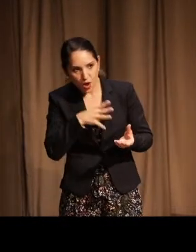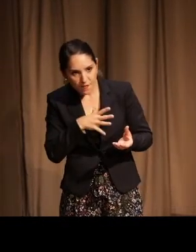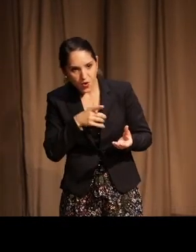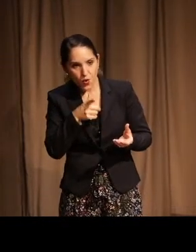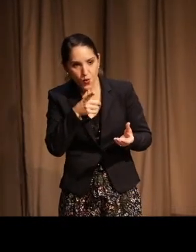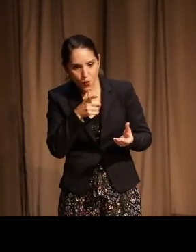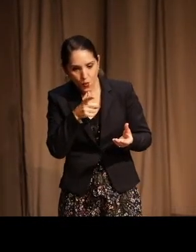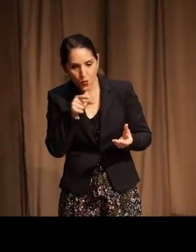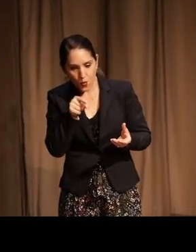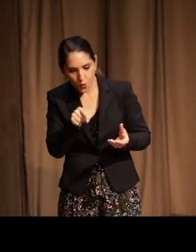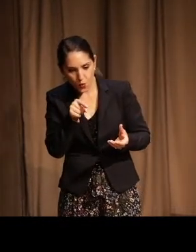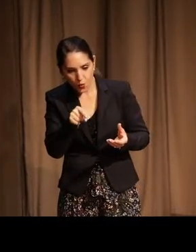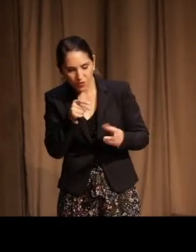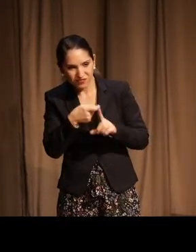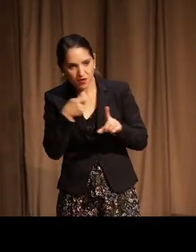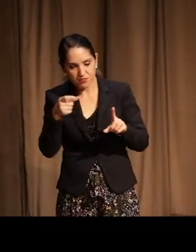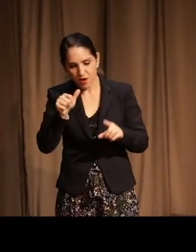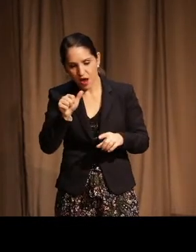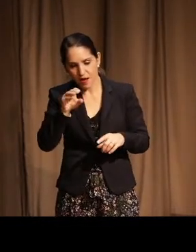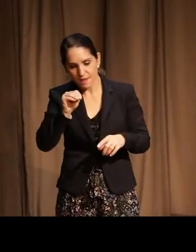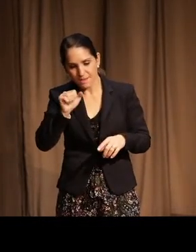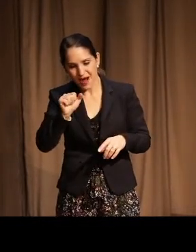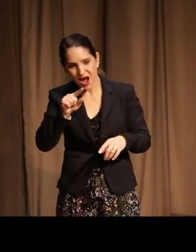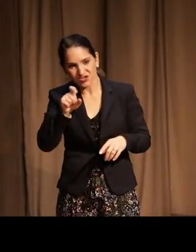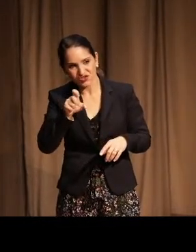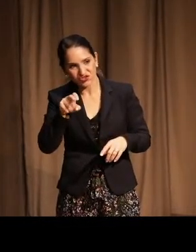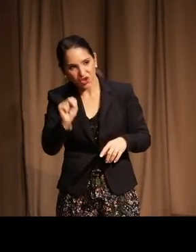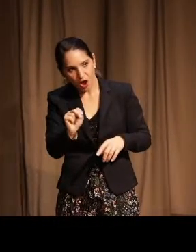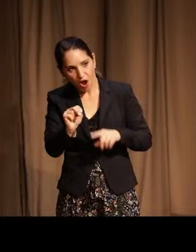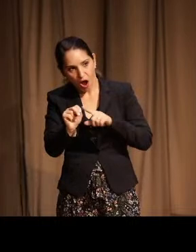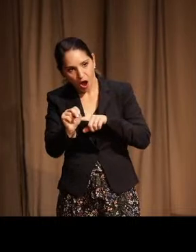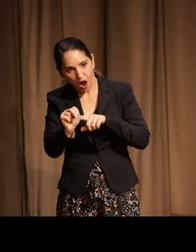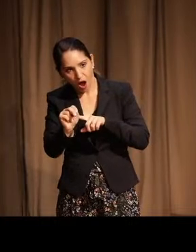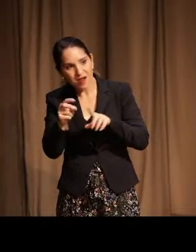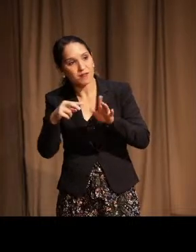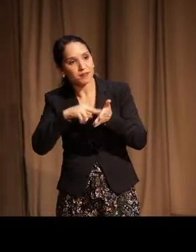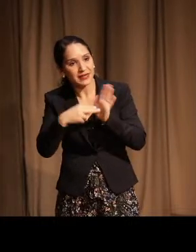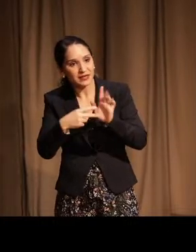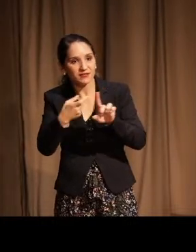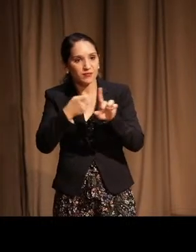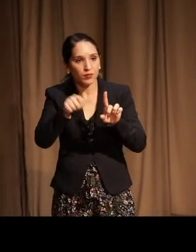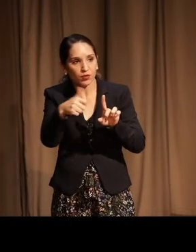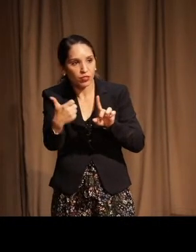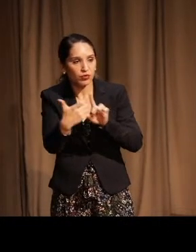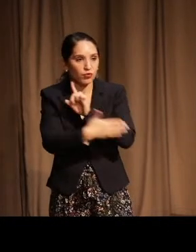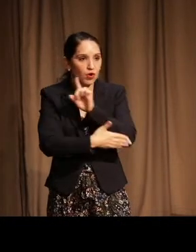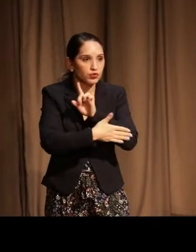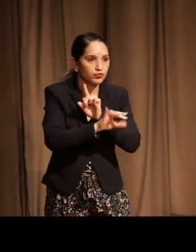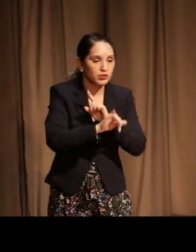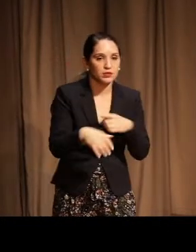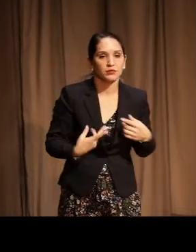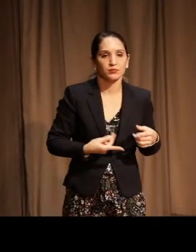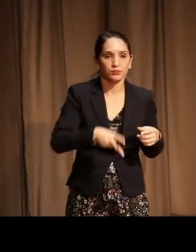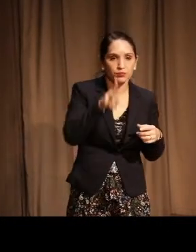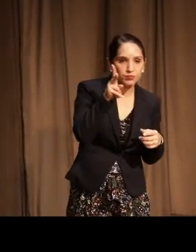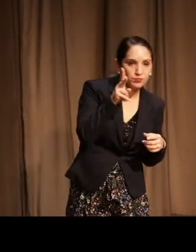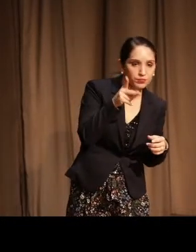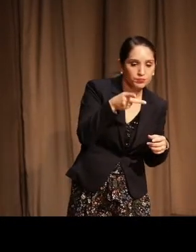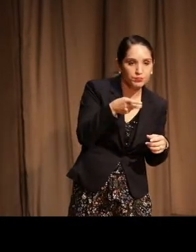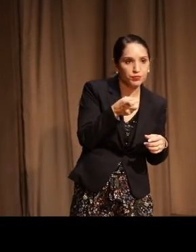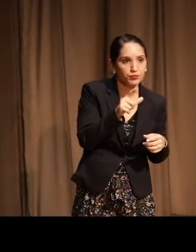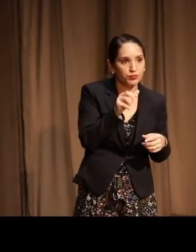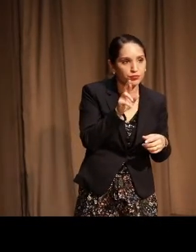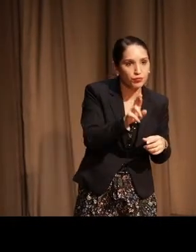not just from Brazil, but from other countries such as Colombia, Peru, Venezuela, which also